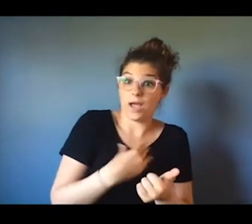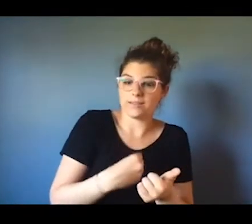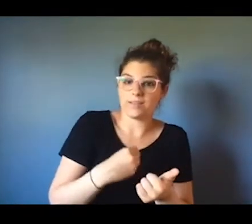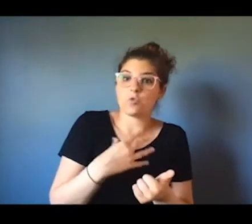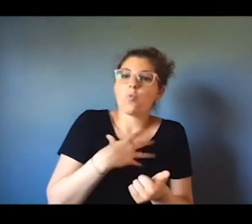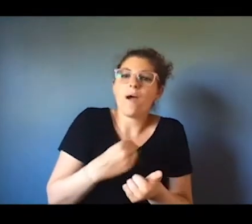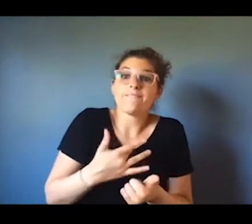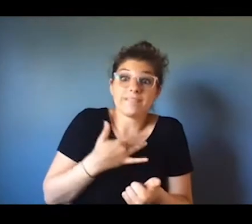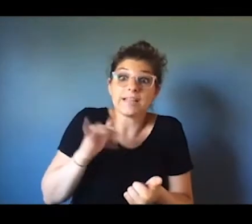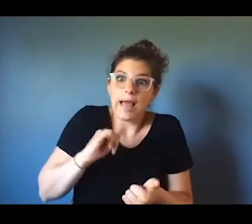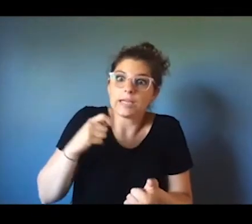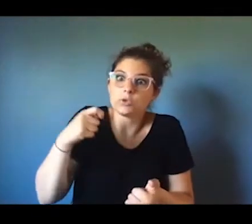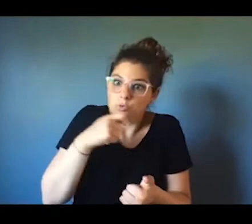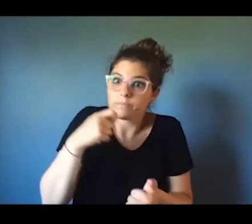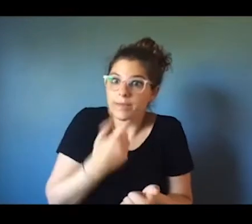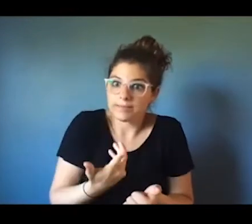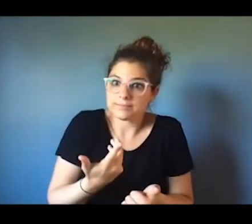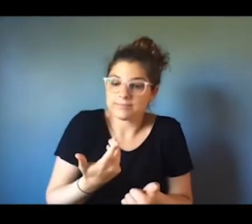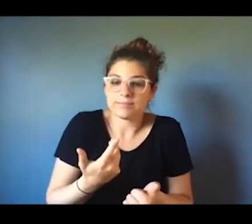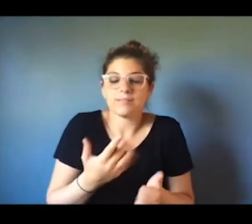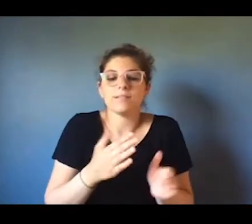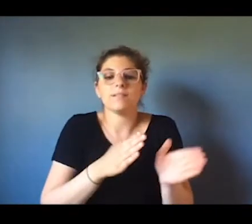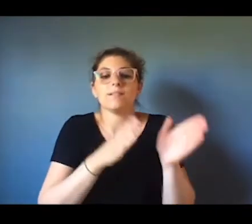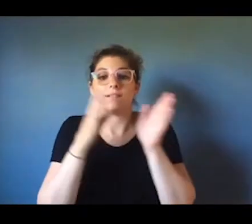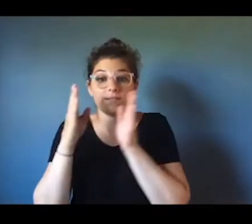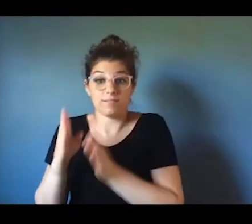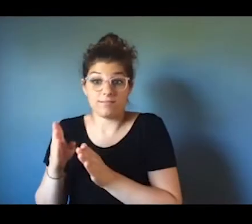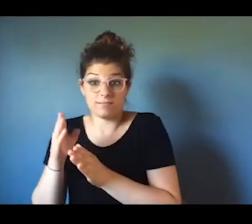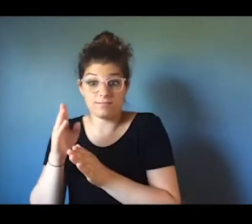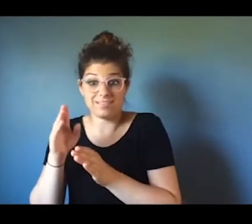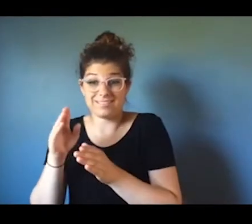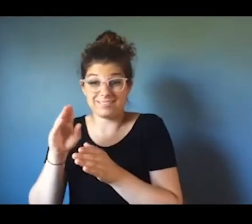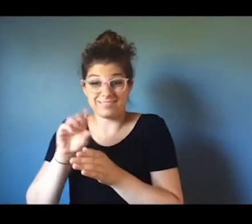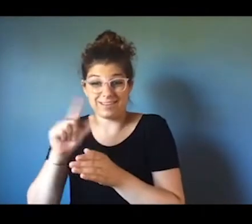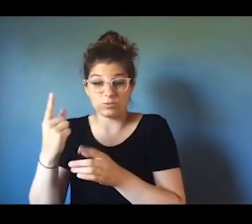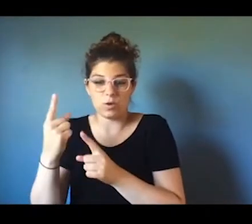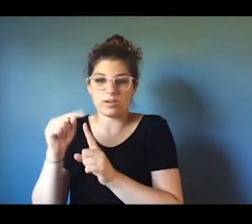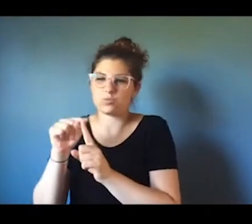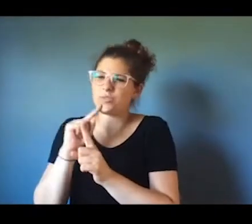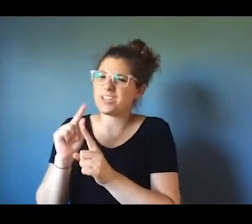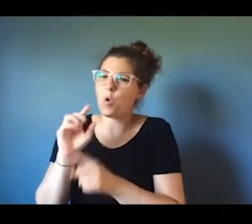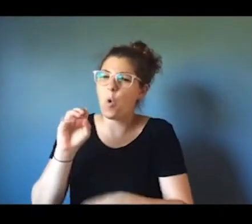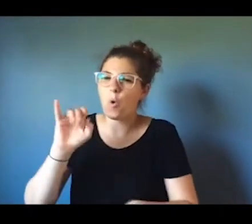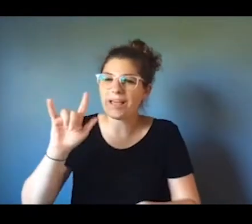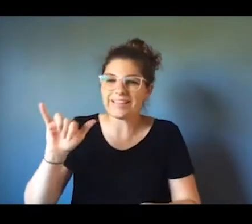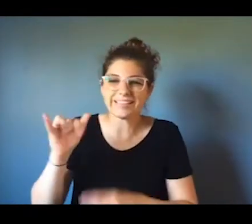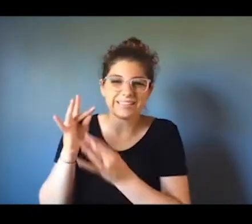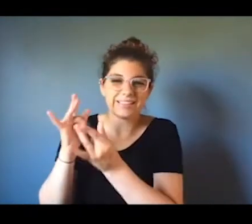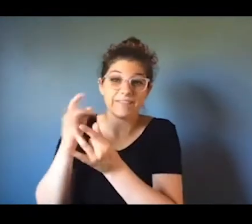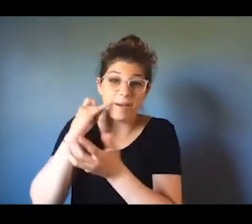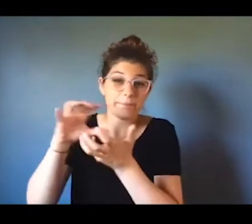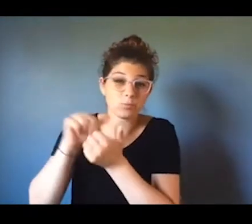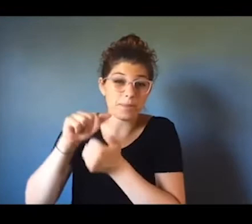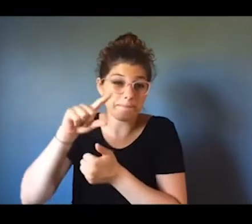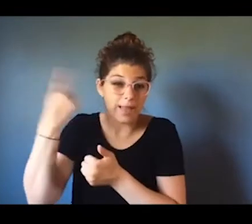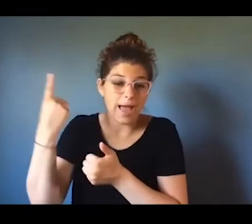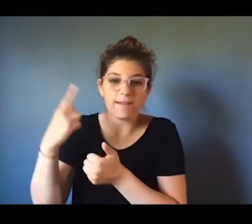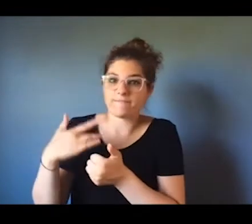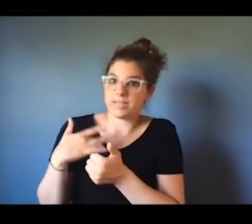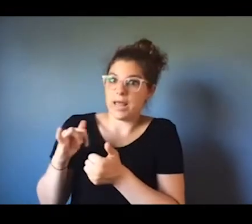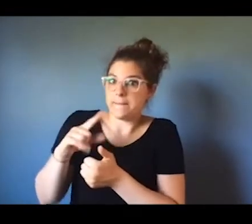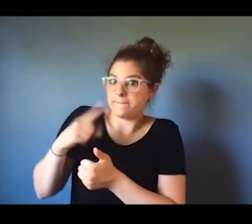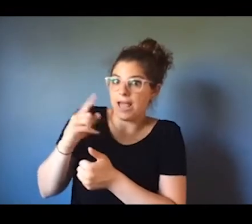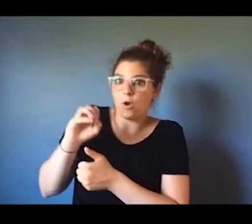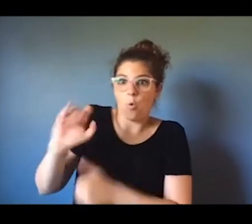this in with white, and that white would feel like toothpaste. This one I have right here, it's really oily. So if I mix this